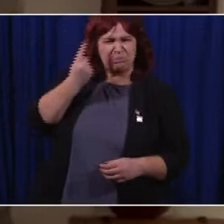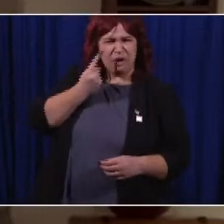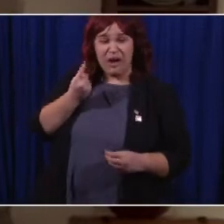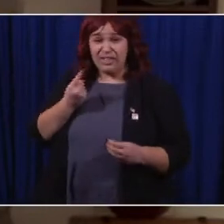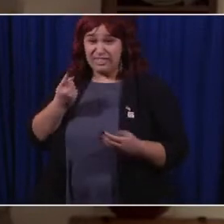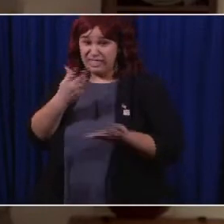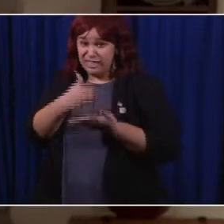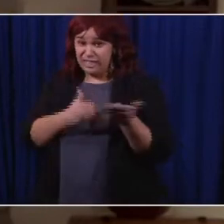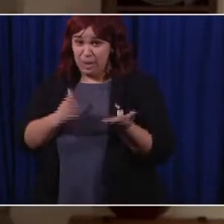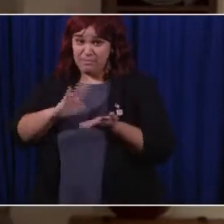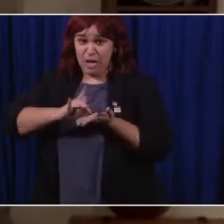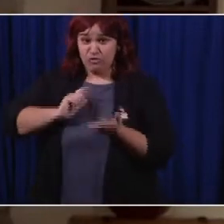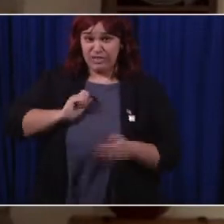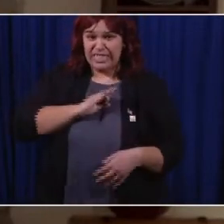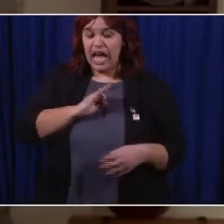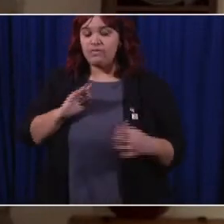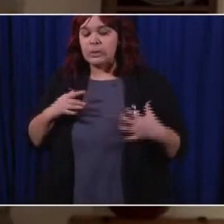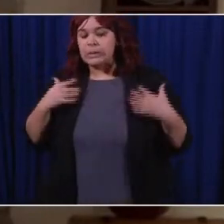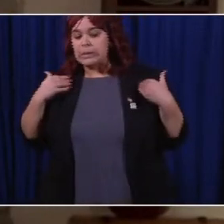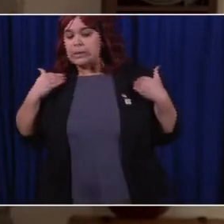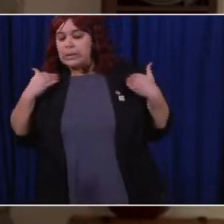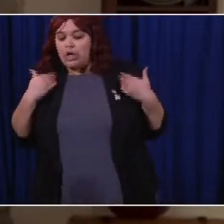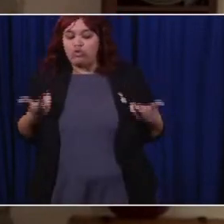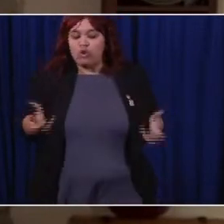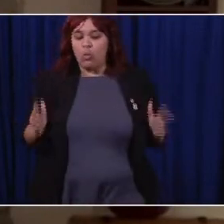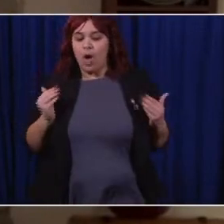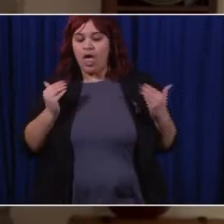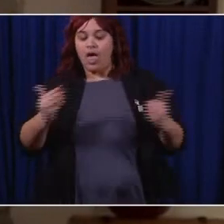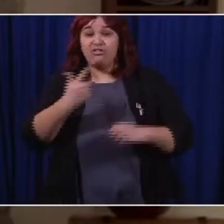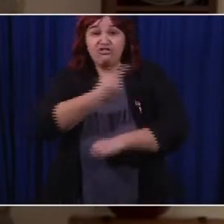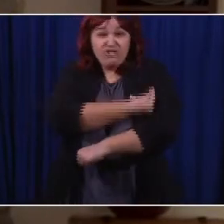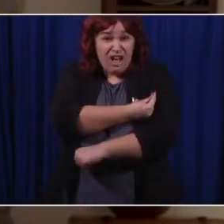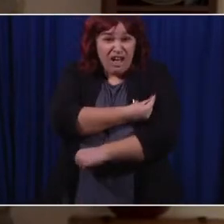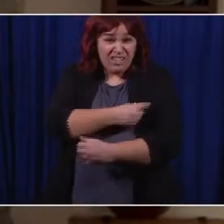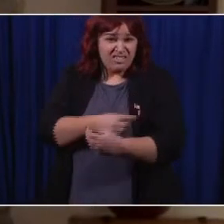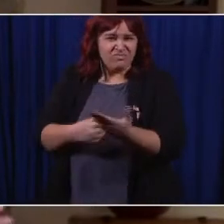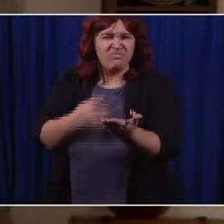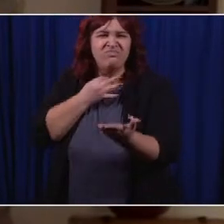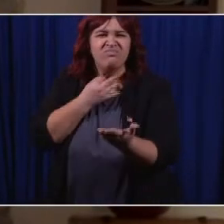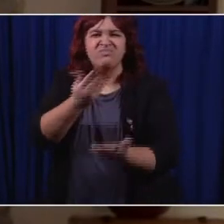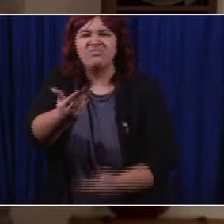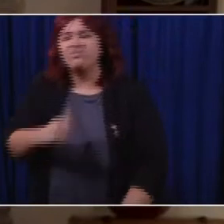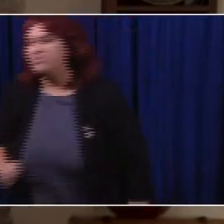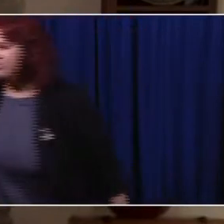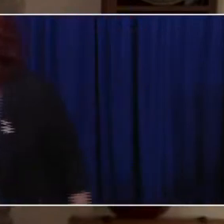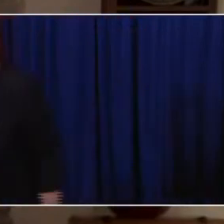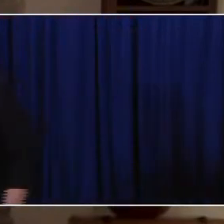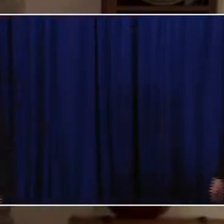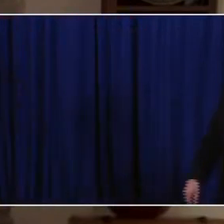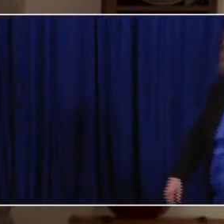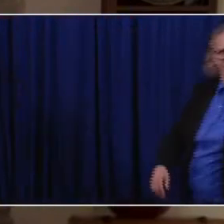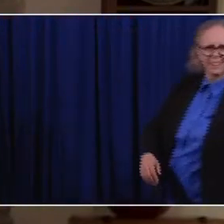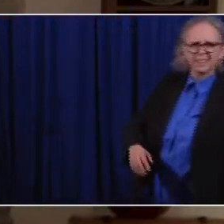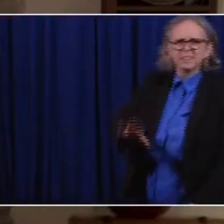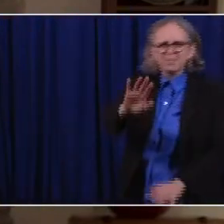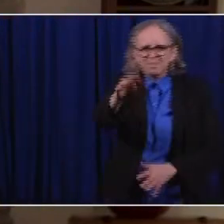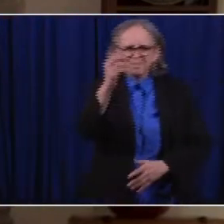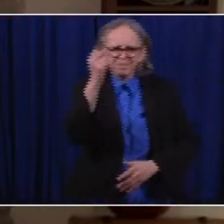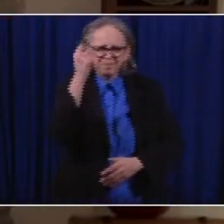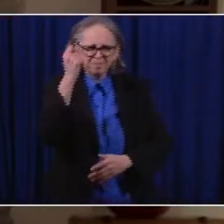Each hospital, Andy, gets in this batch, and this is just an initial batch, 975